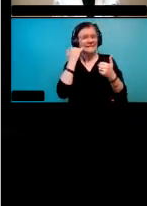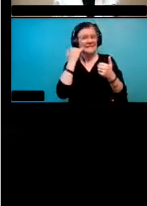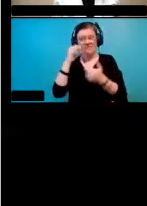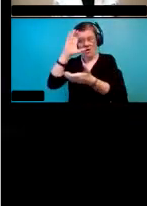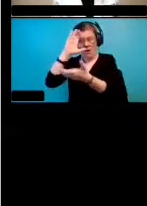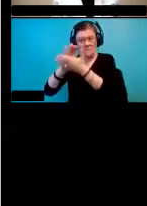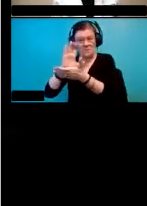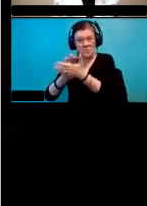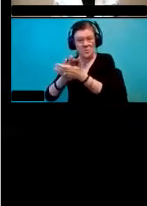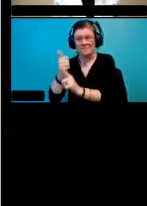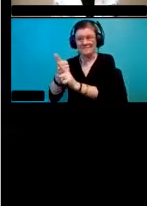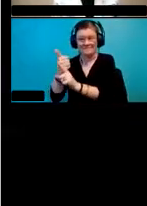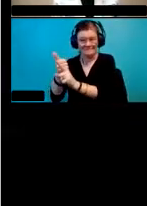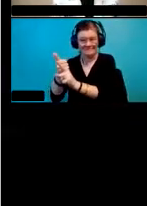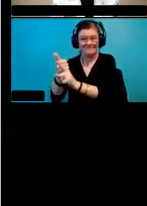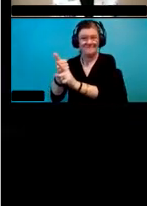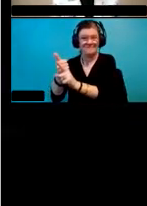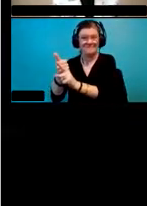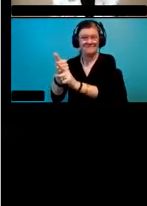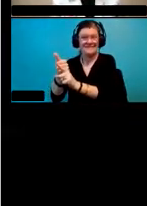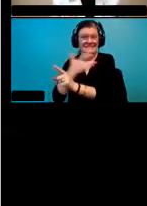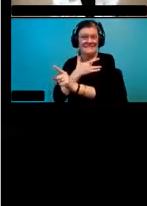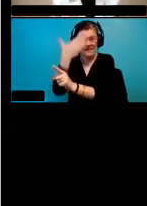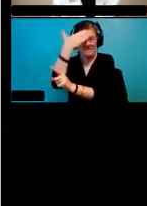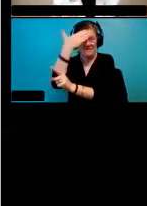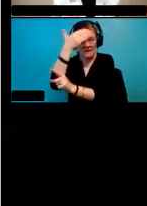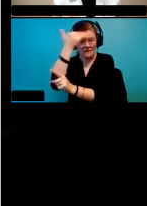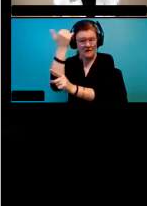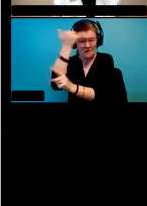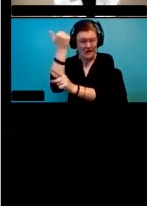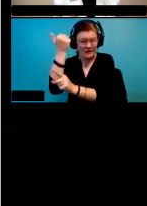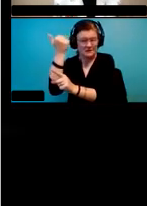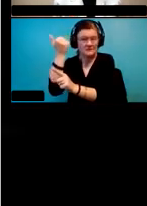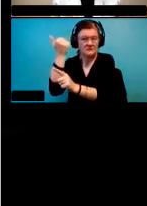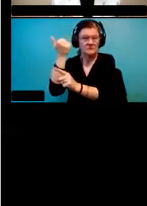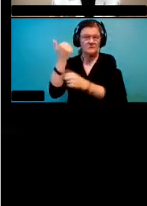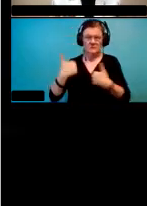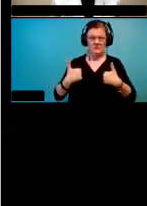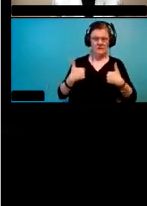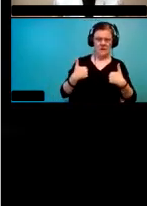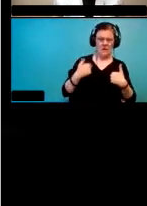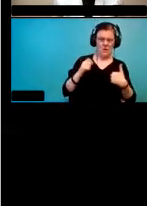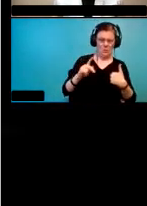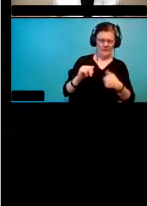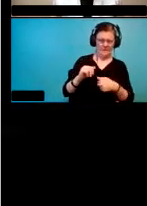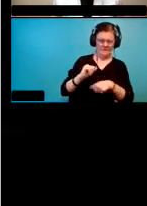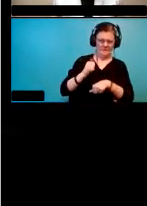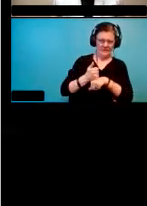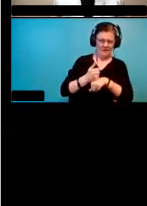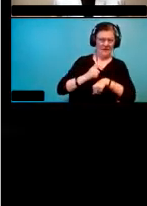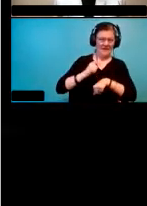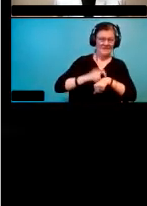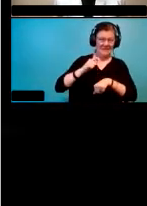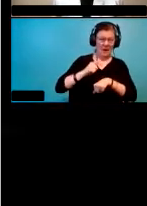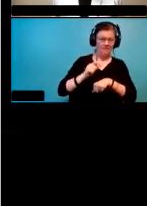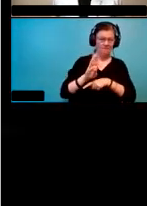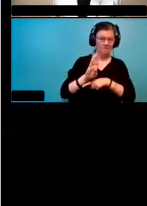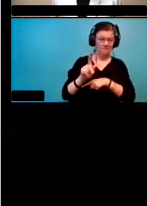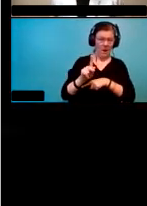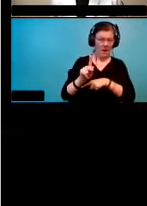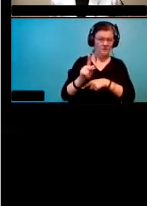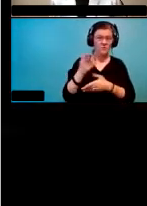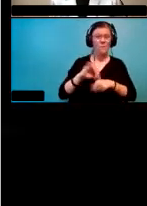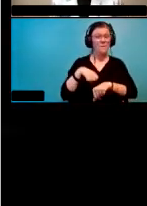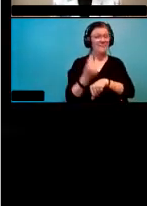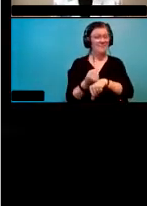other or a loved one has memory problems, you might want to work on timed pill boxes or locked